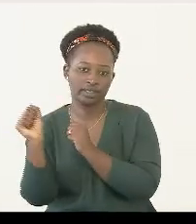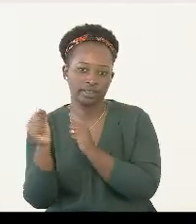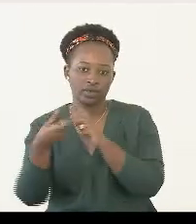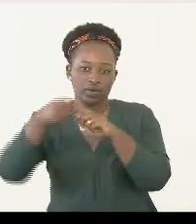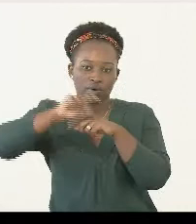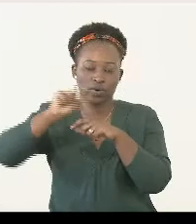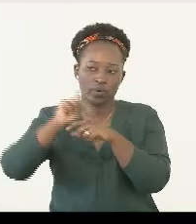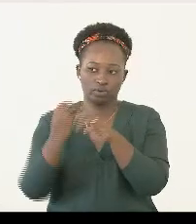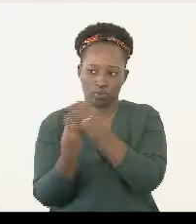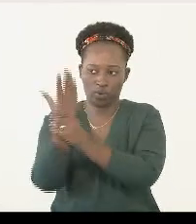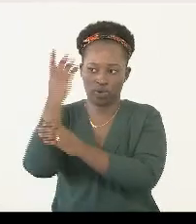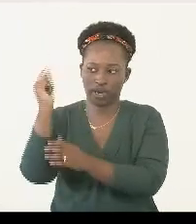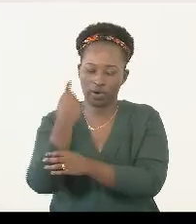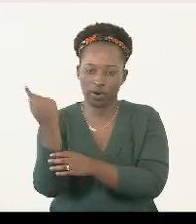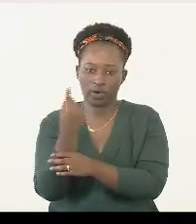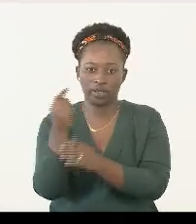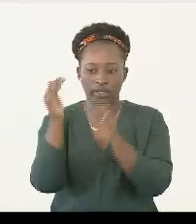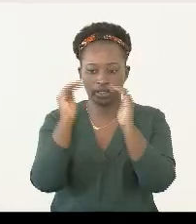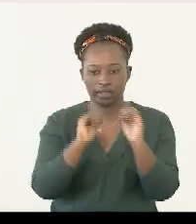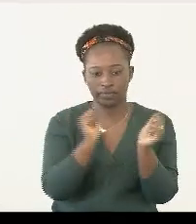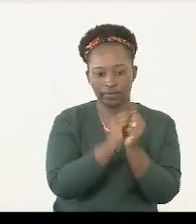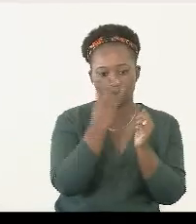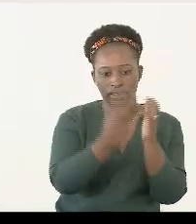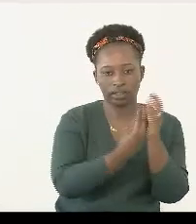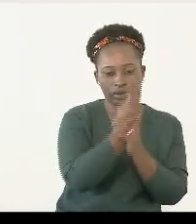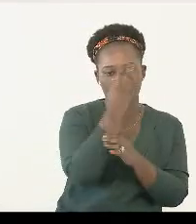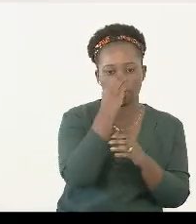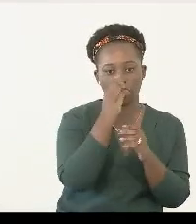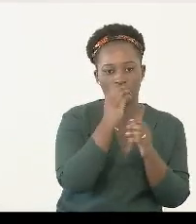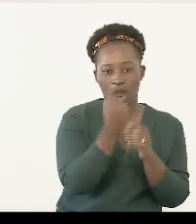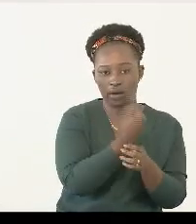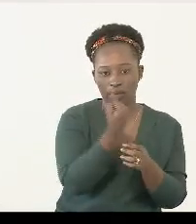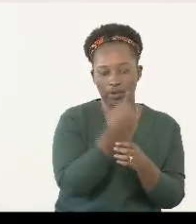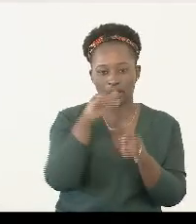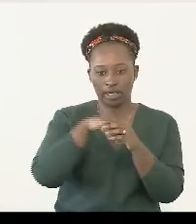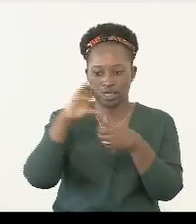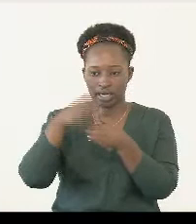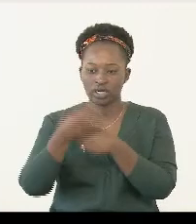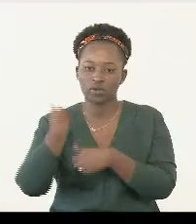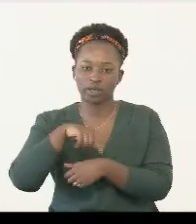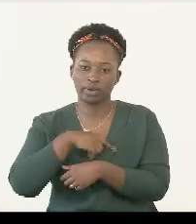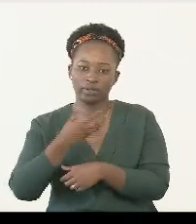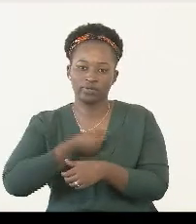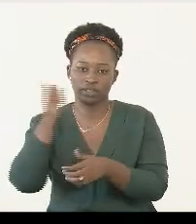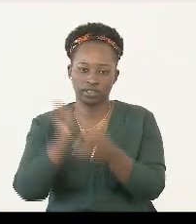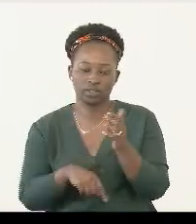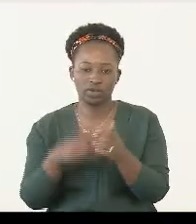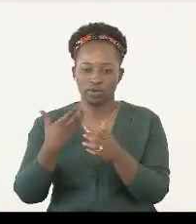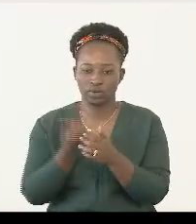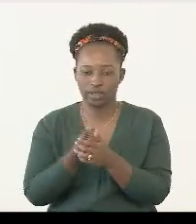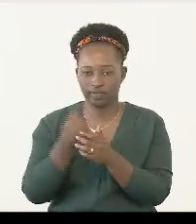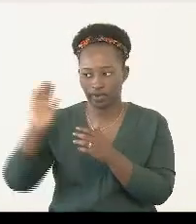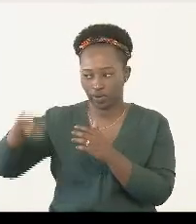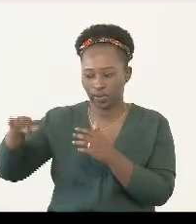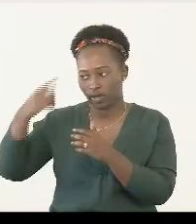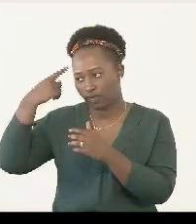growing alone in a culture, 14 growing alone in a culture, what would we actually have? So you would have a lighter band